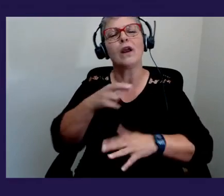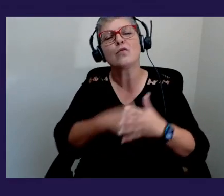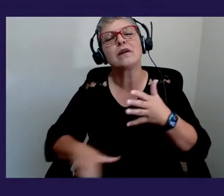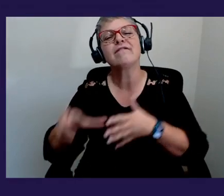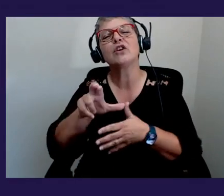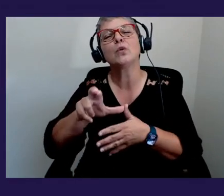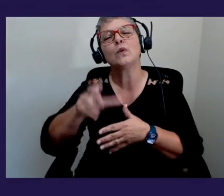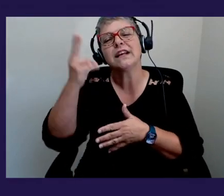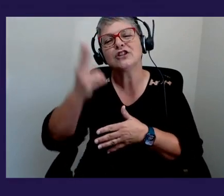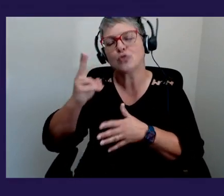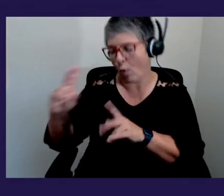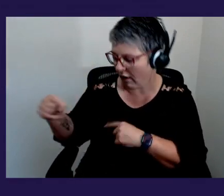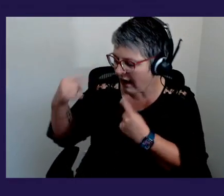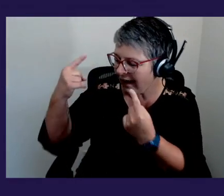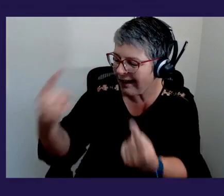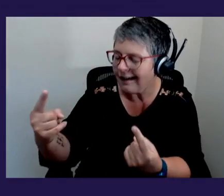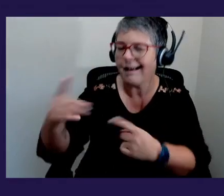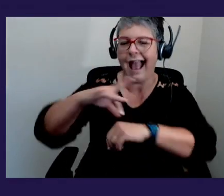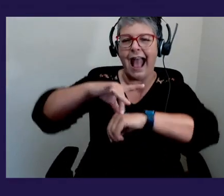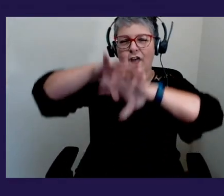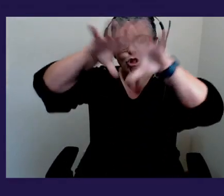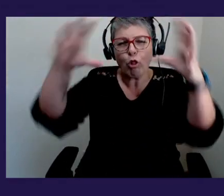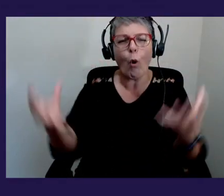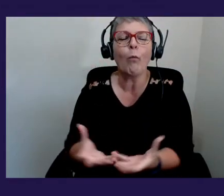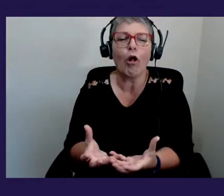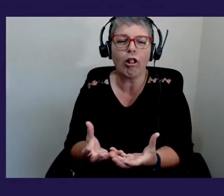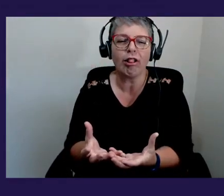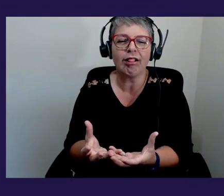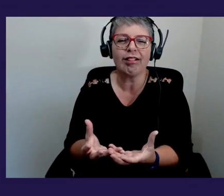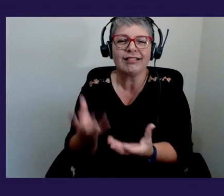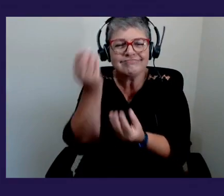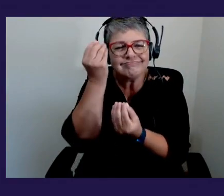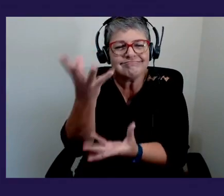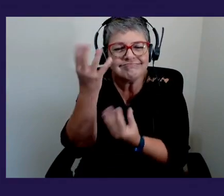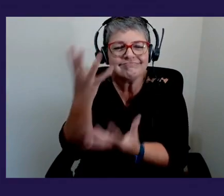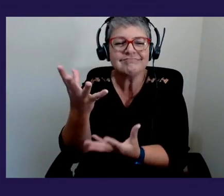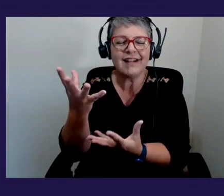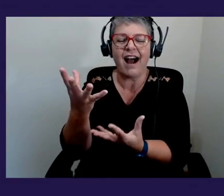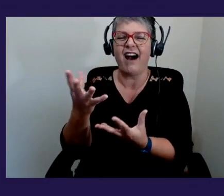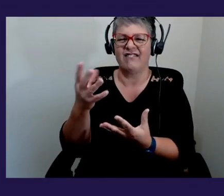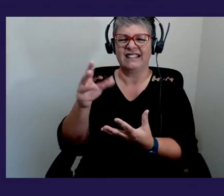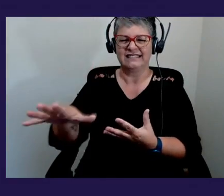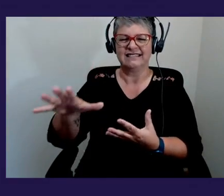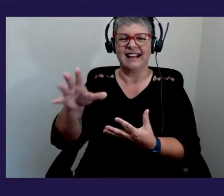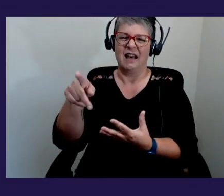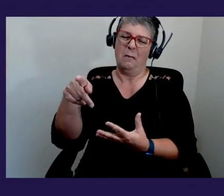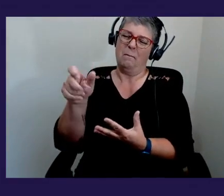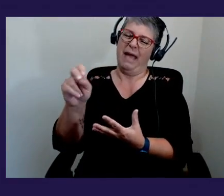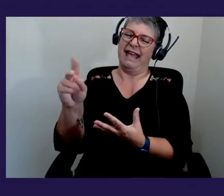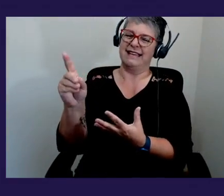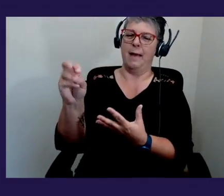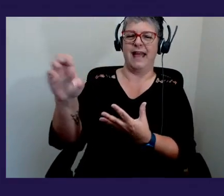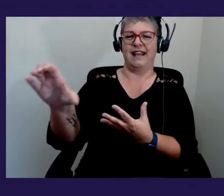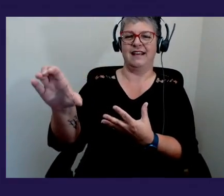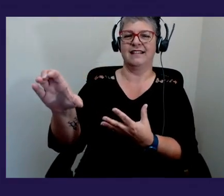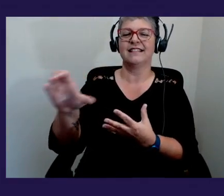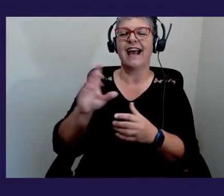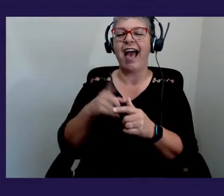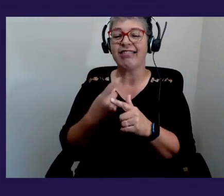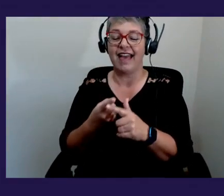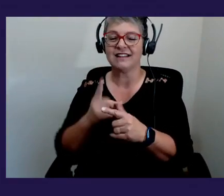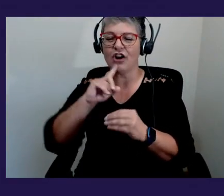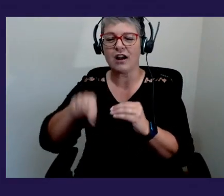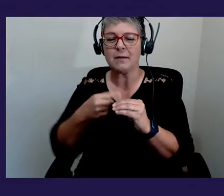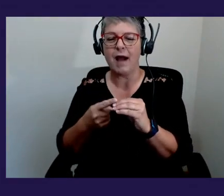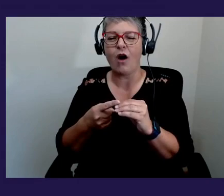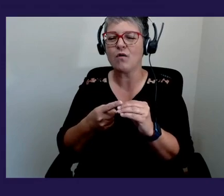historic and global context of this pandemic era, and then started in talking about what an infodemic is.